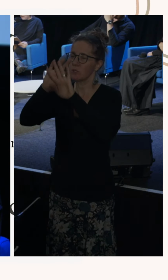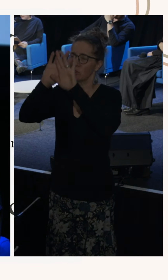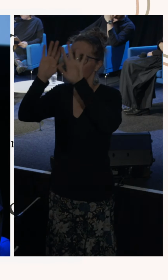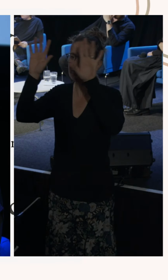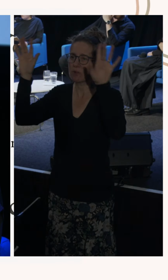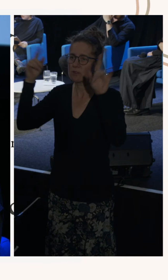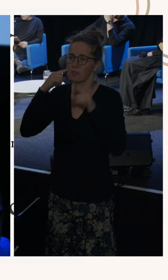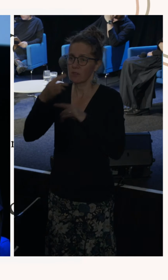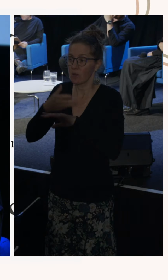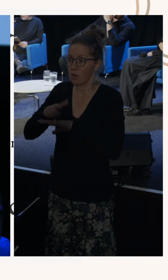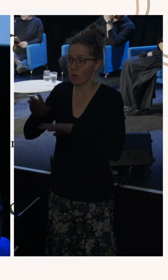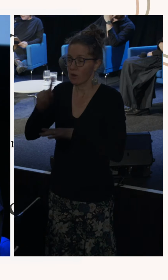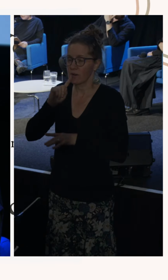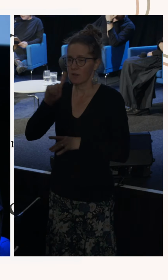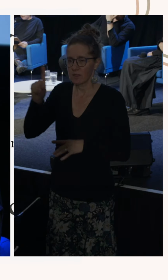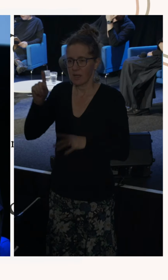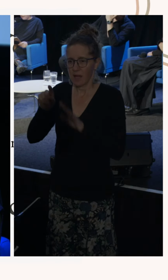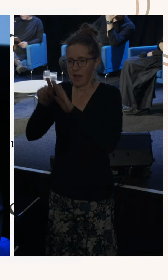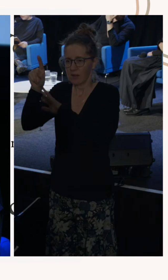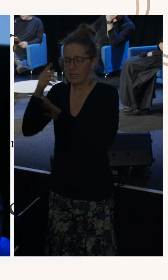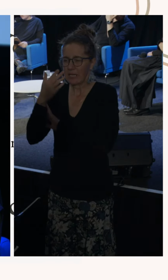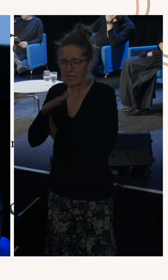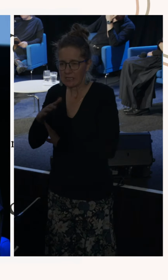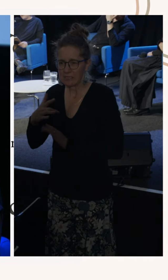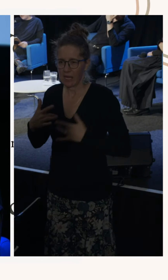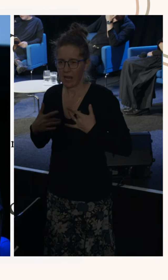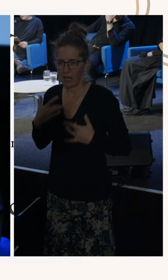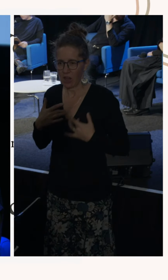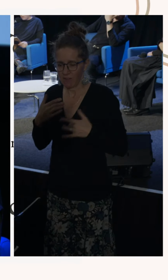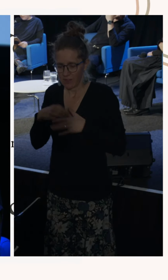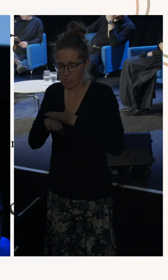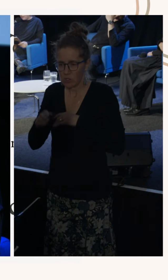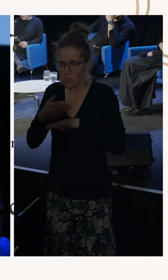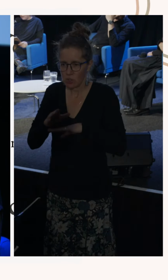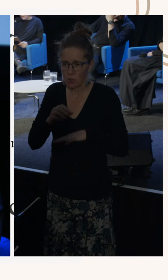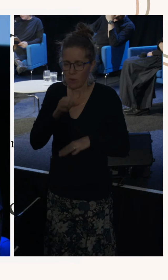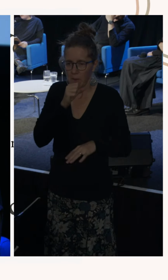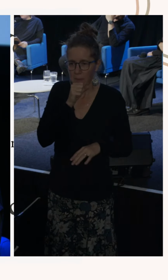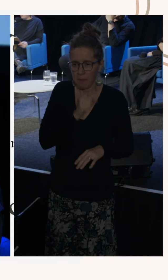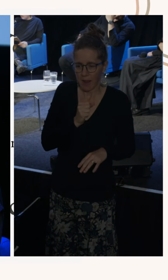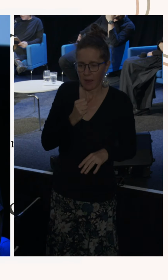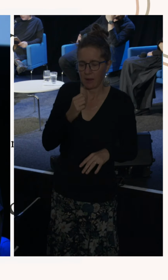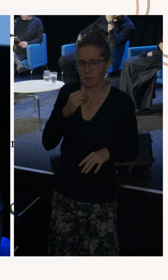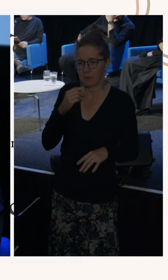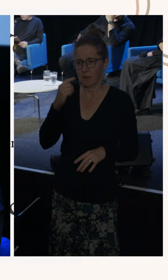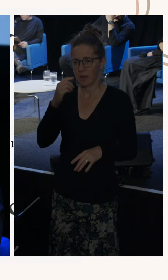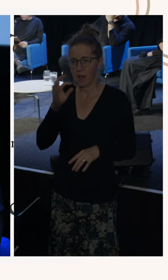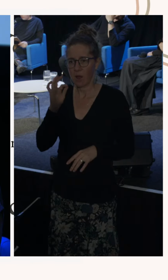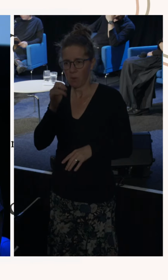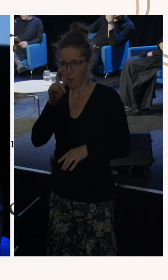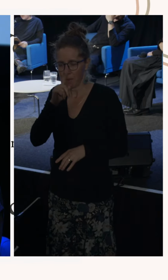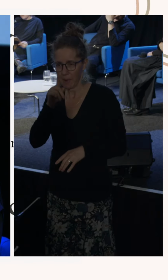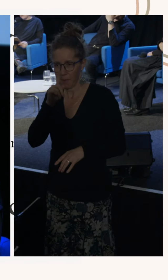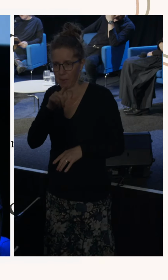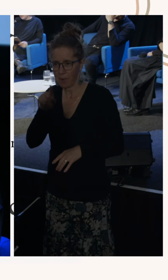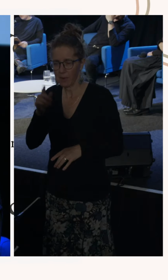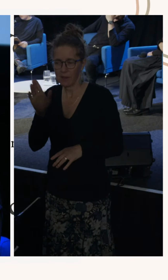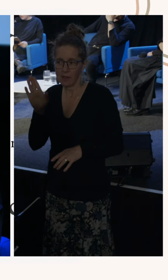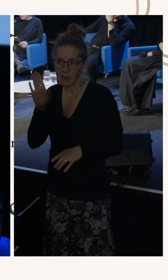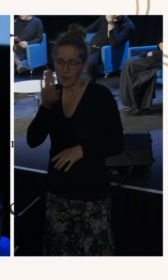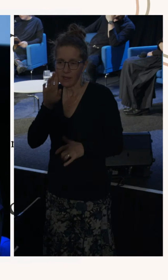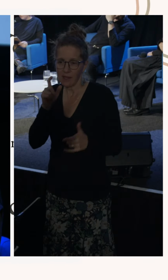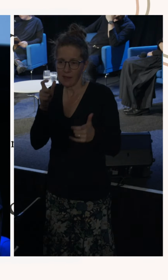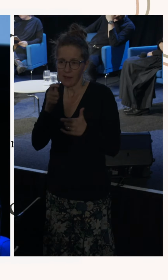labour, heavy breathing, heat and life into new black and white falla. Hear her cackling song. That was